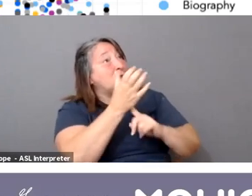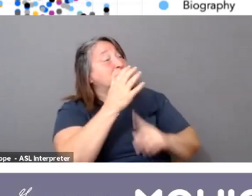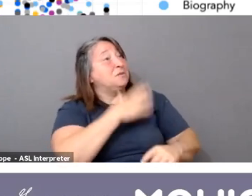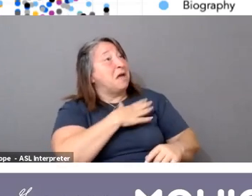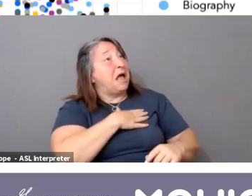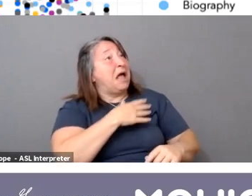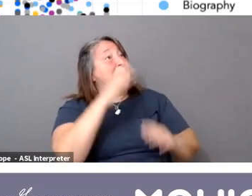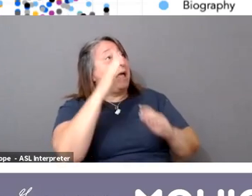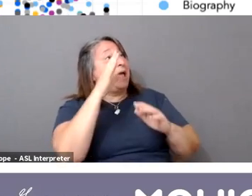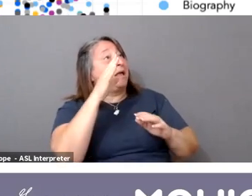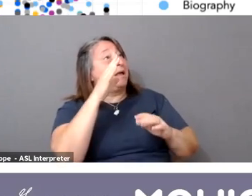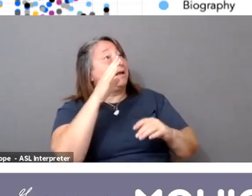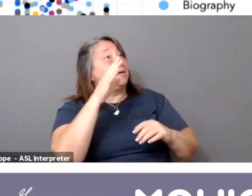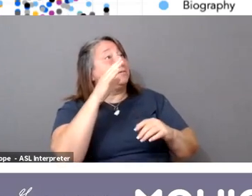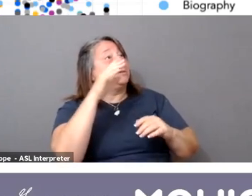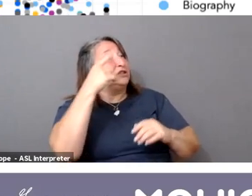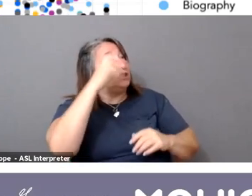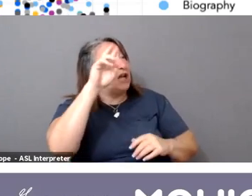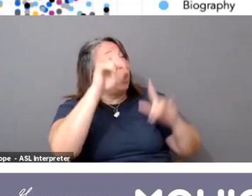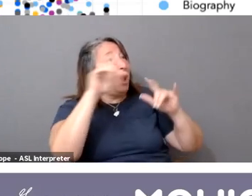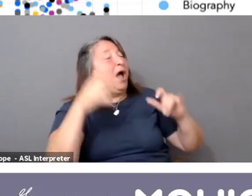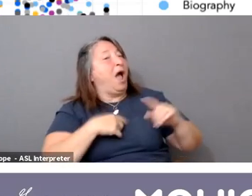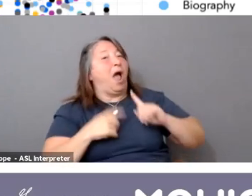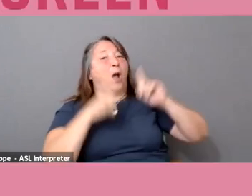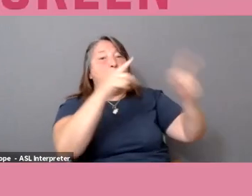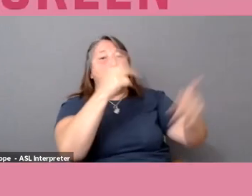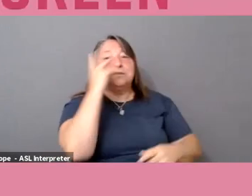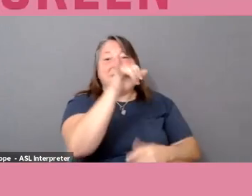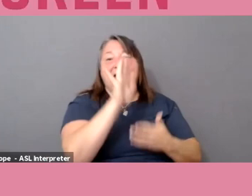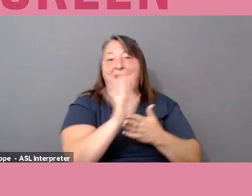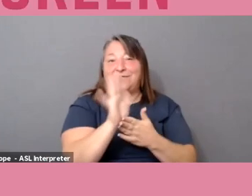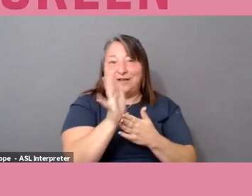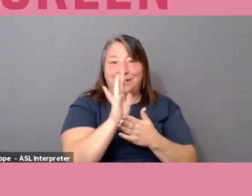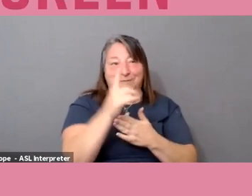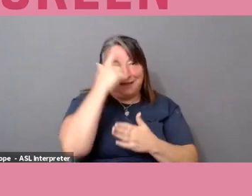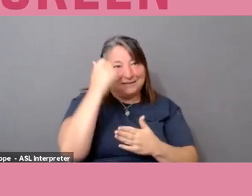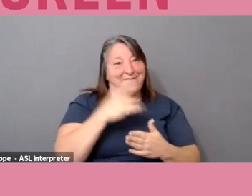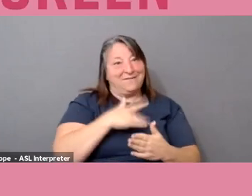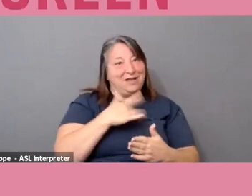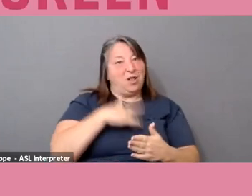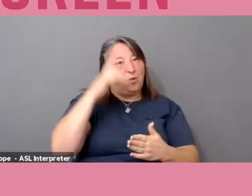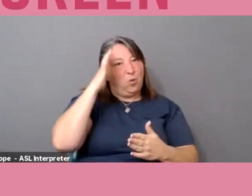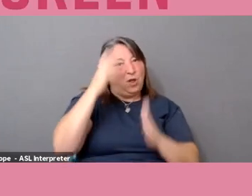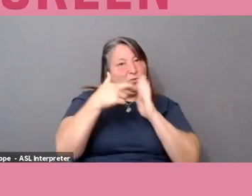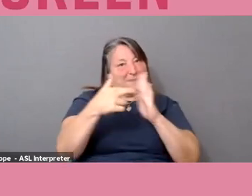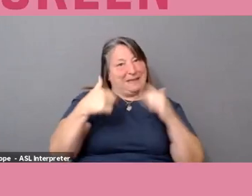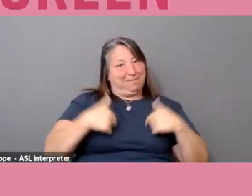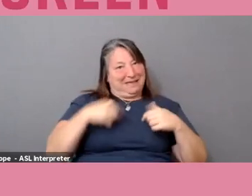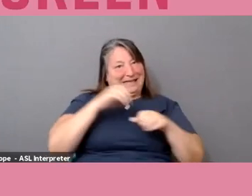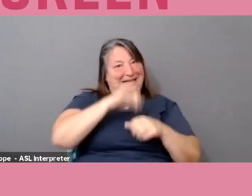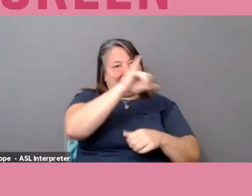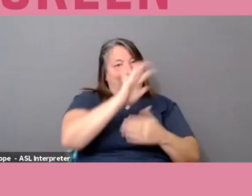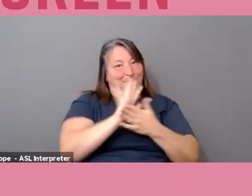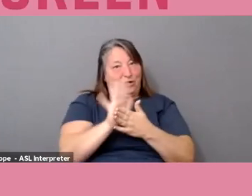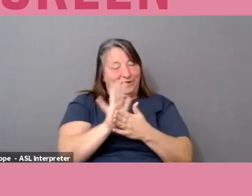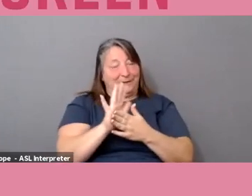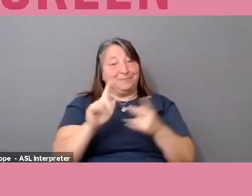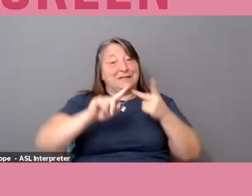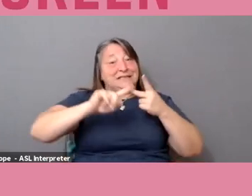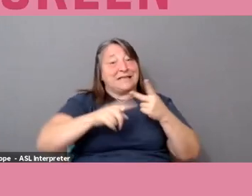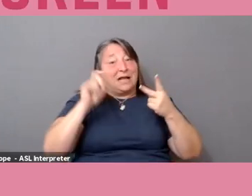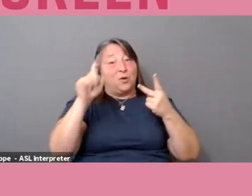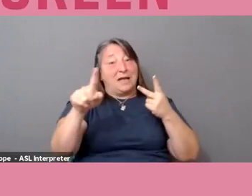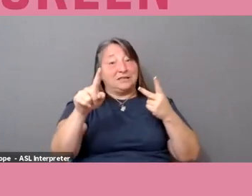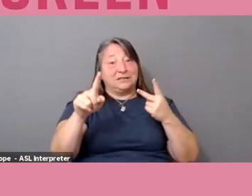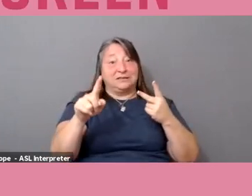going and actually seeing that film because they know that they're going to be represented. The second big question, does the presence